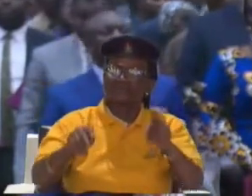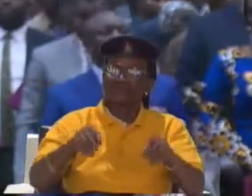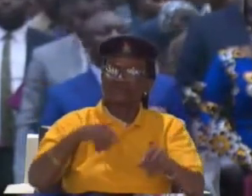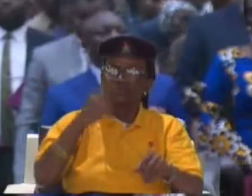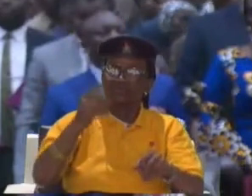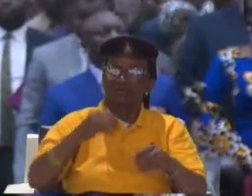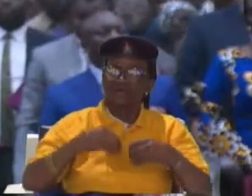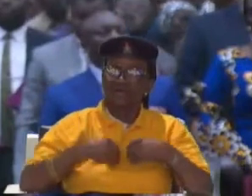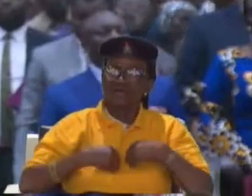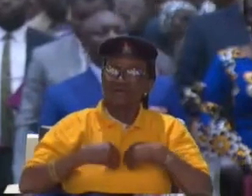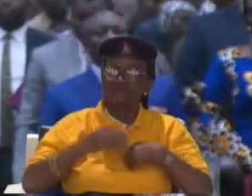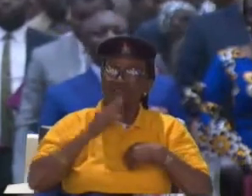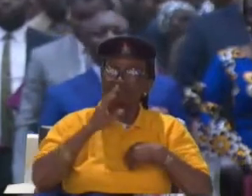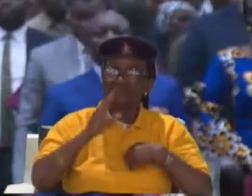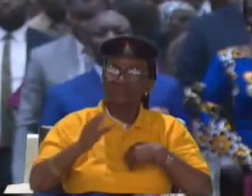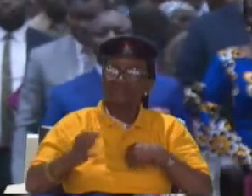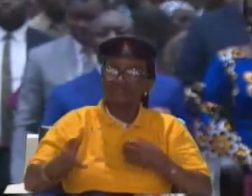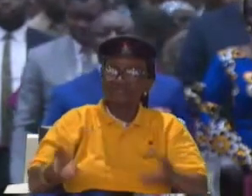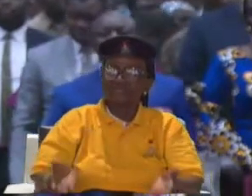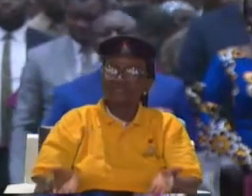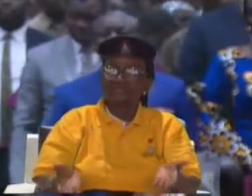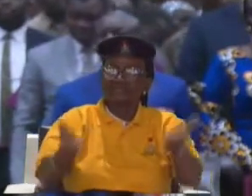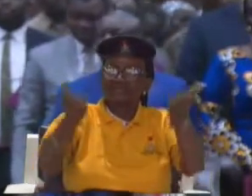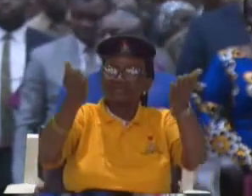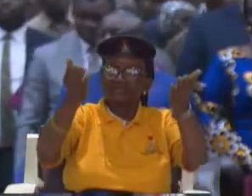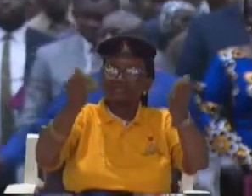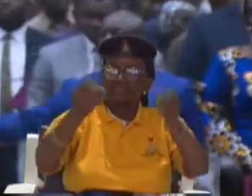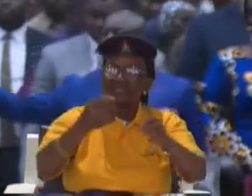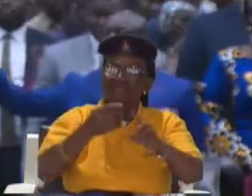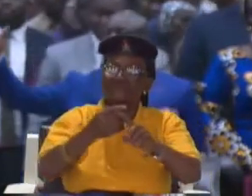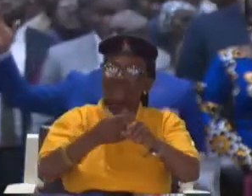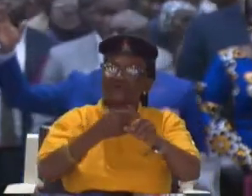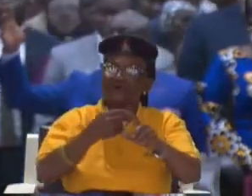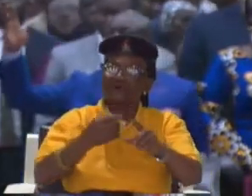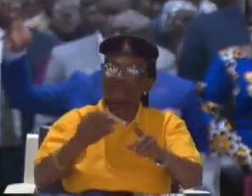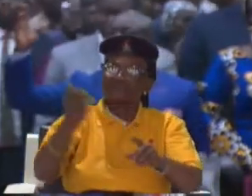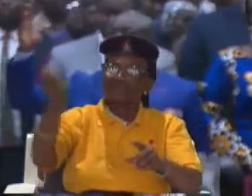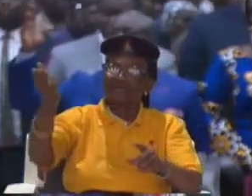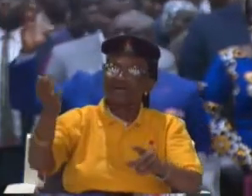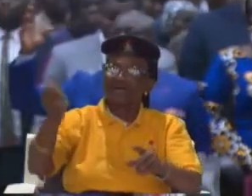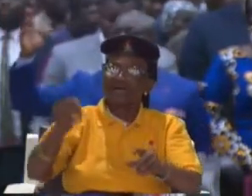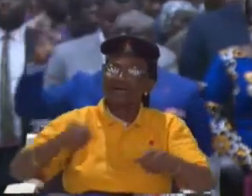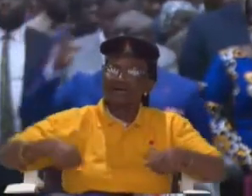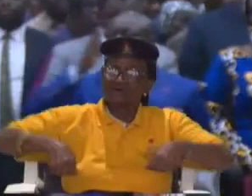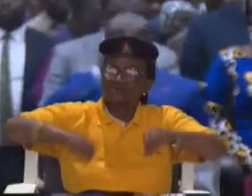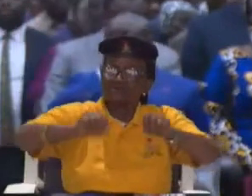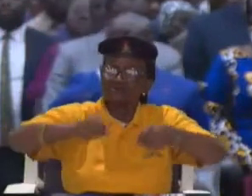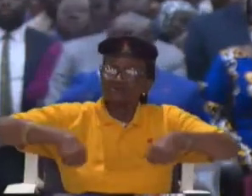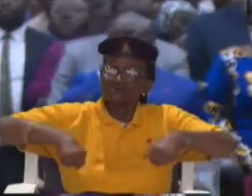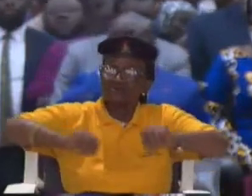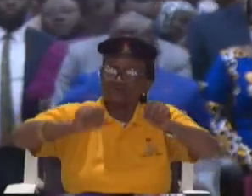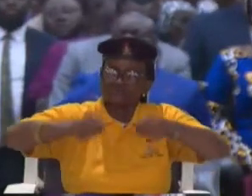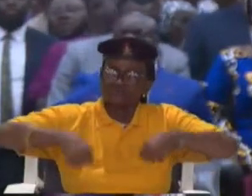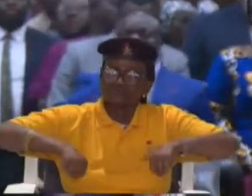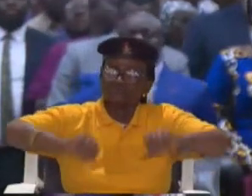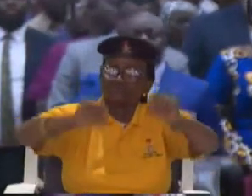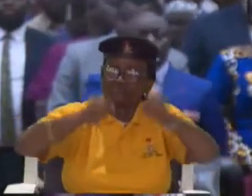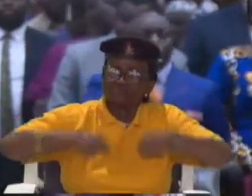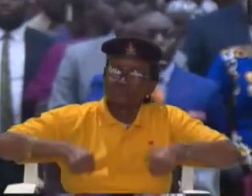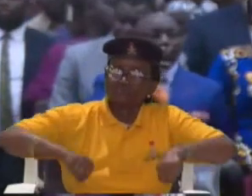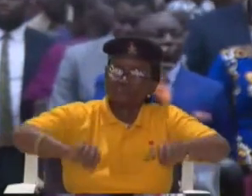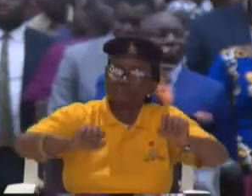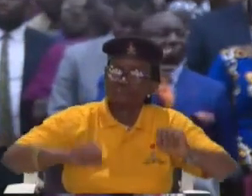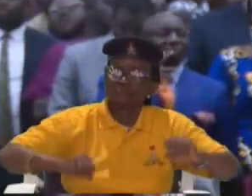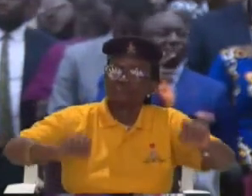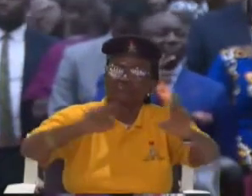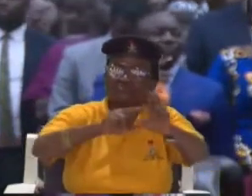been raised from their wheelchair. One fi han wa lori ero forun maworan awon ti won ti